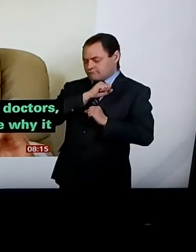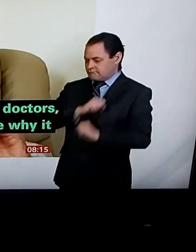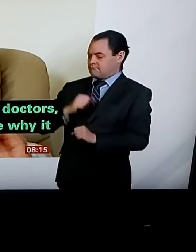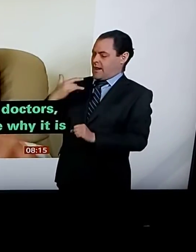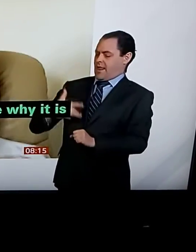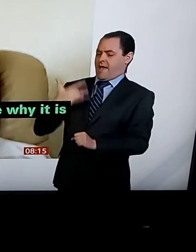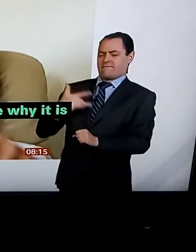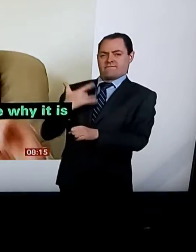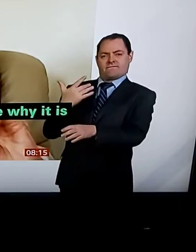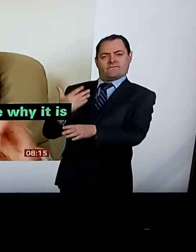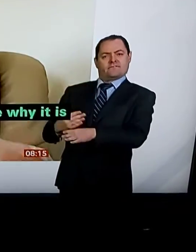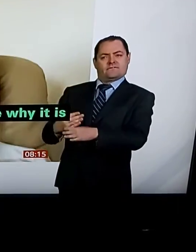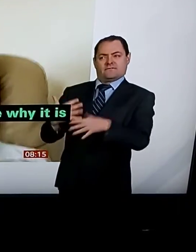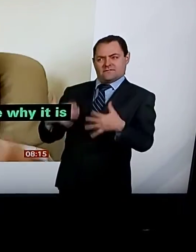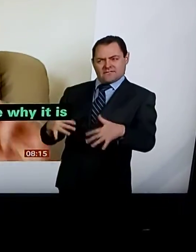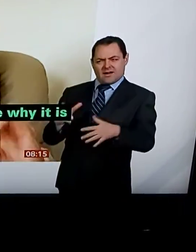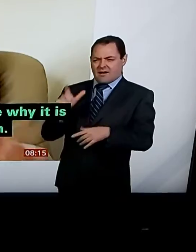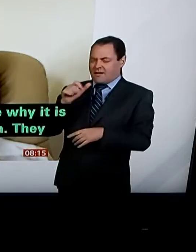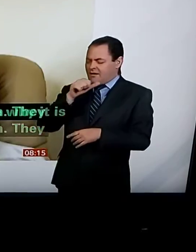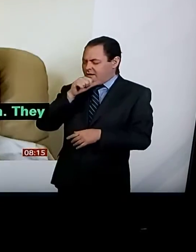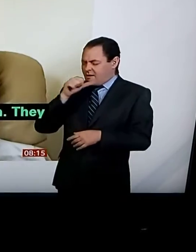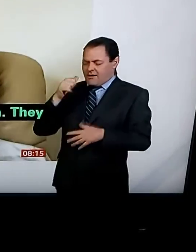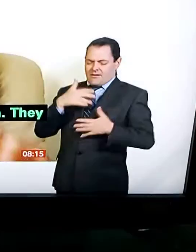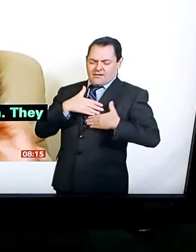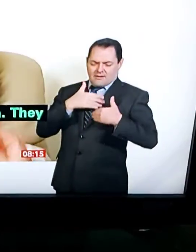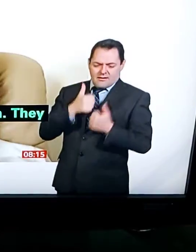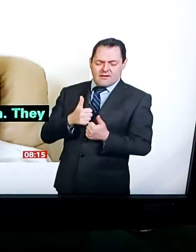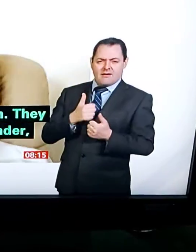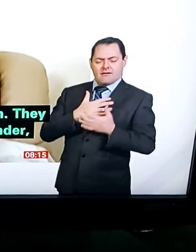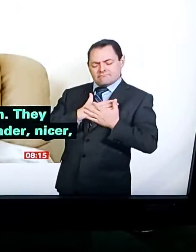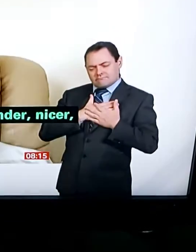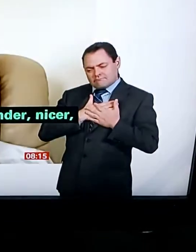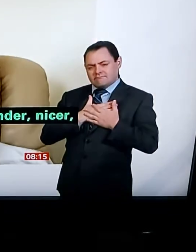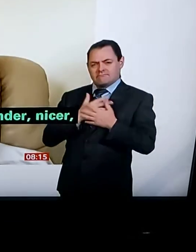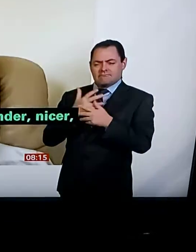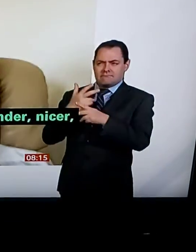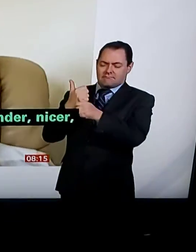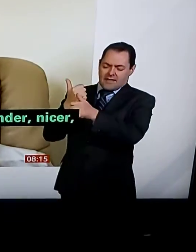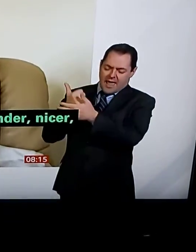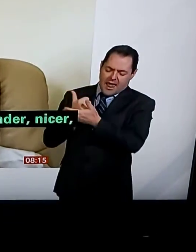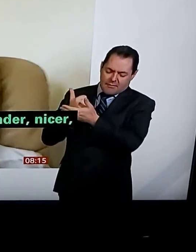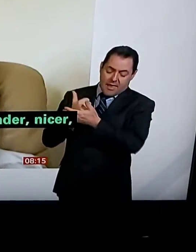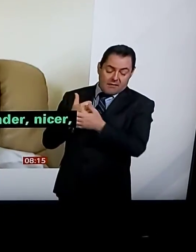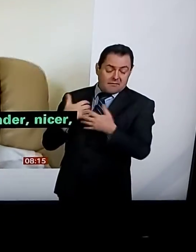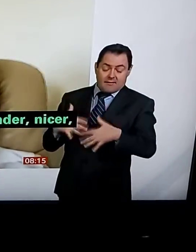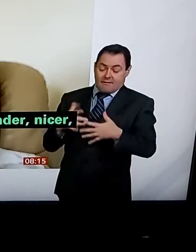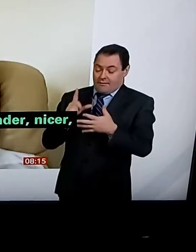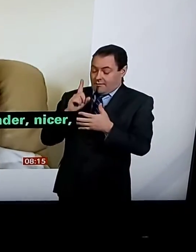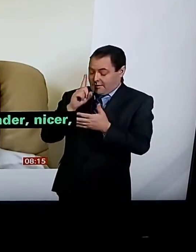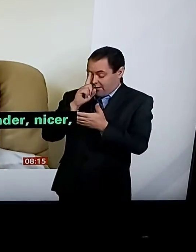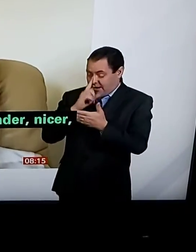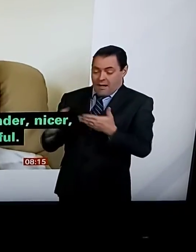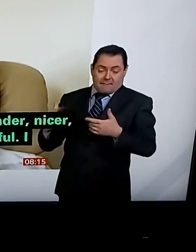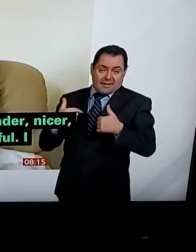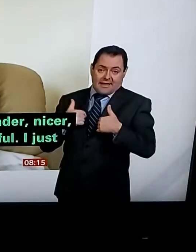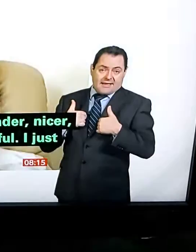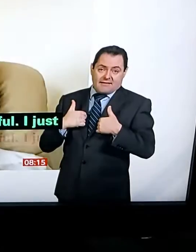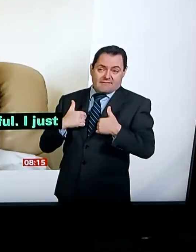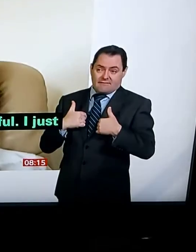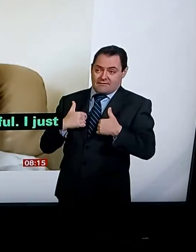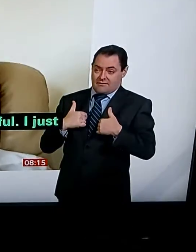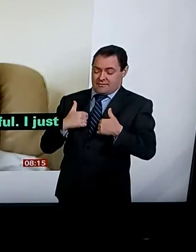been kinder, nicer, more loving, more helpful. I just can't believe that under